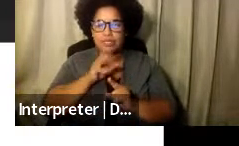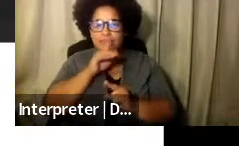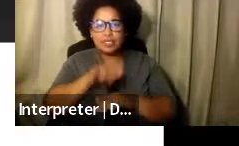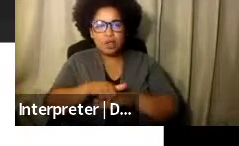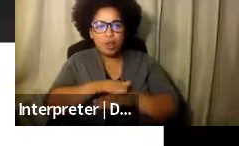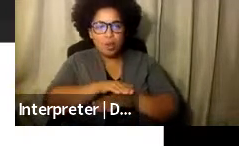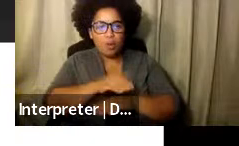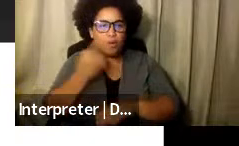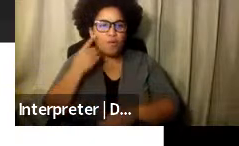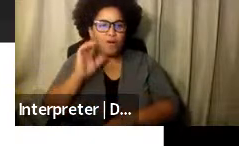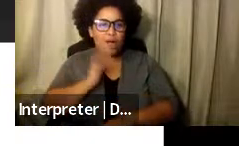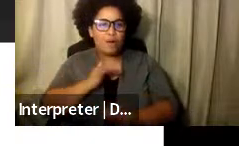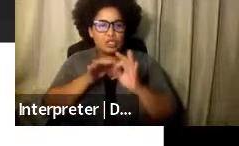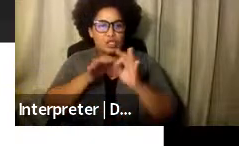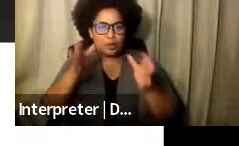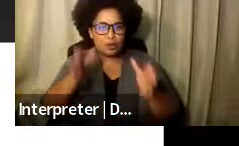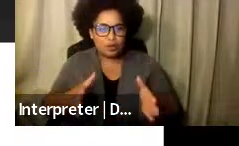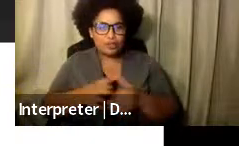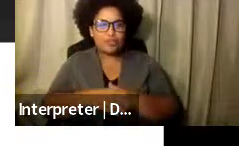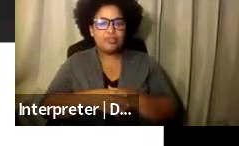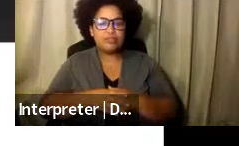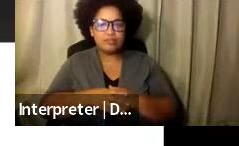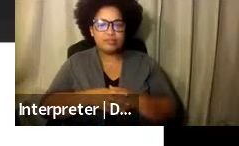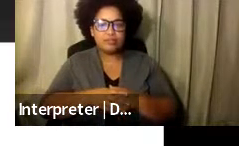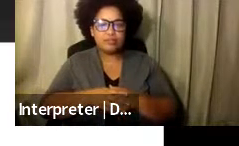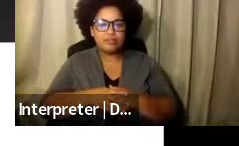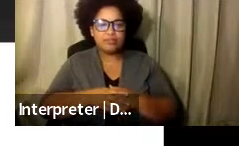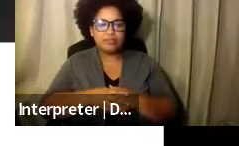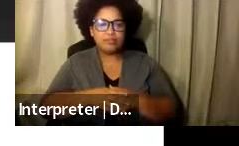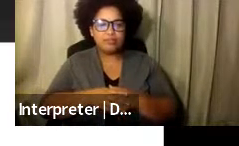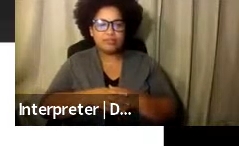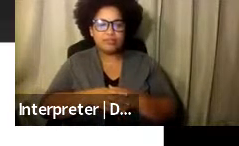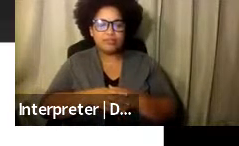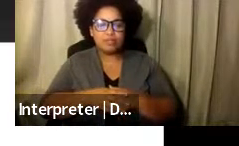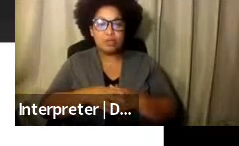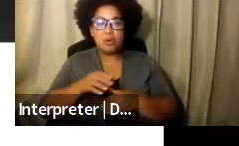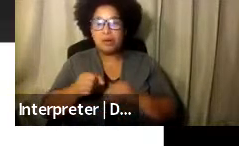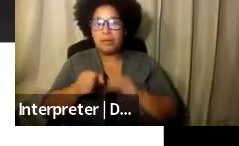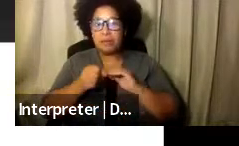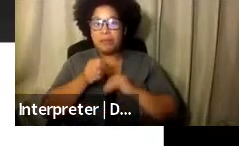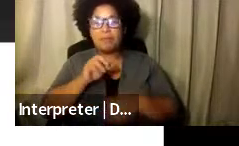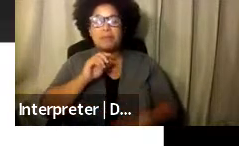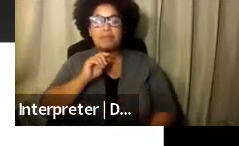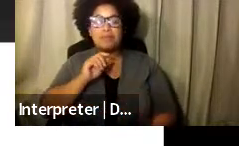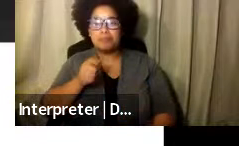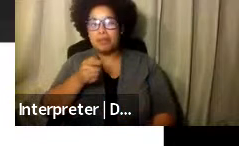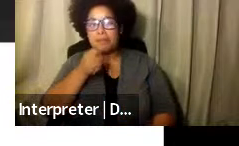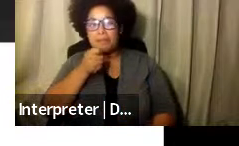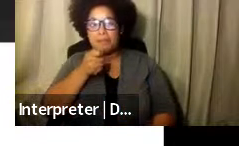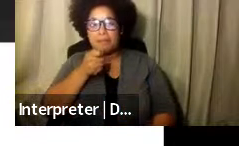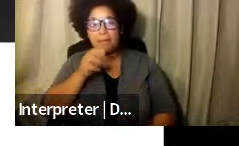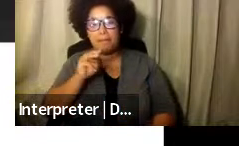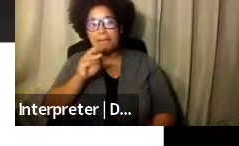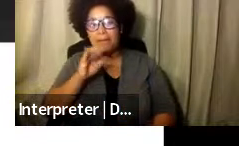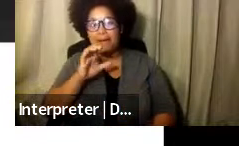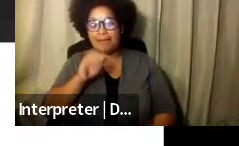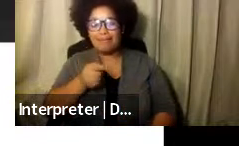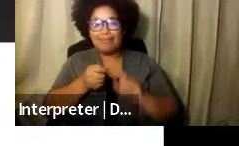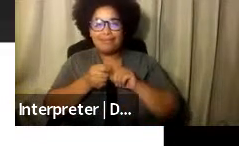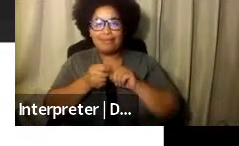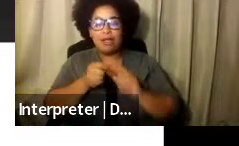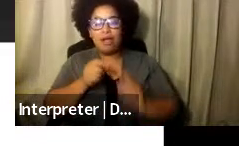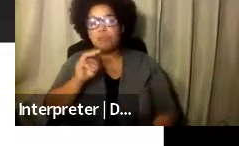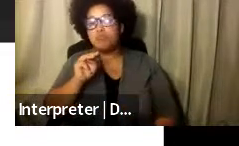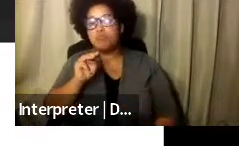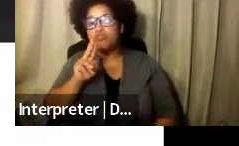slowly for our interpreters and to mute your mic when you're not speaking. And with that, I will